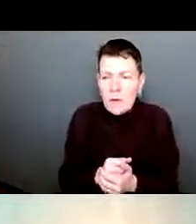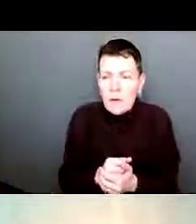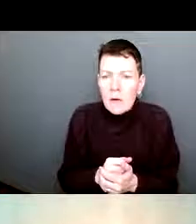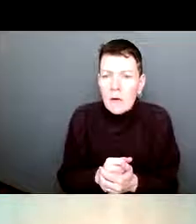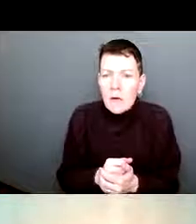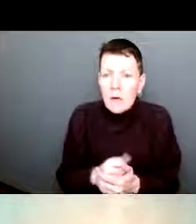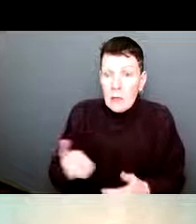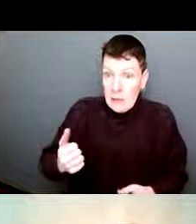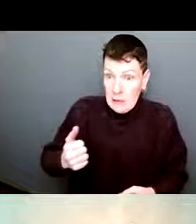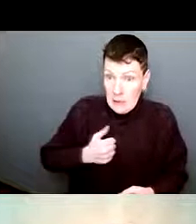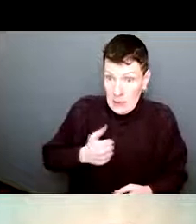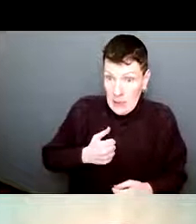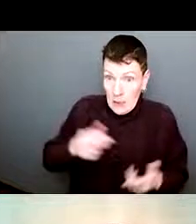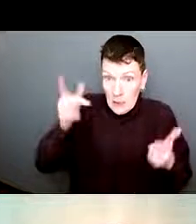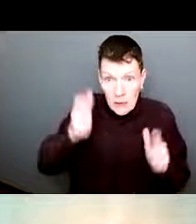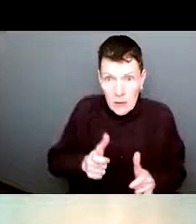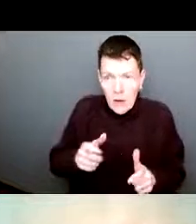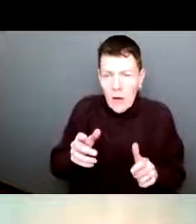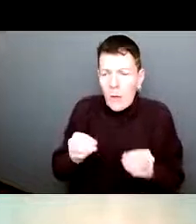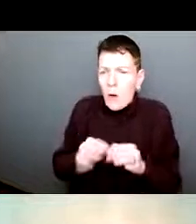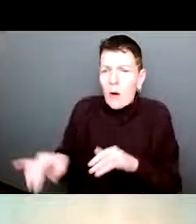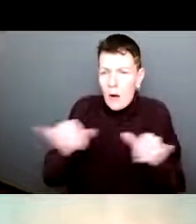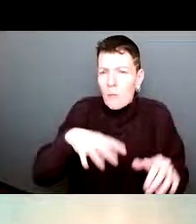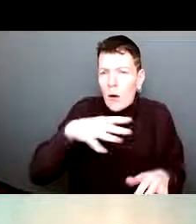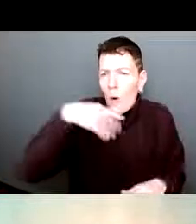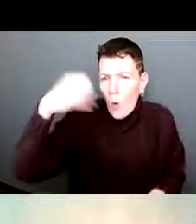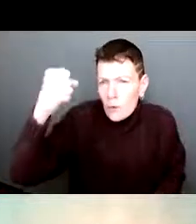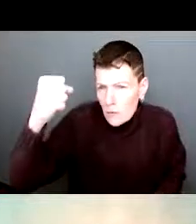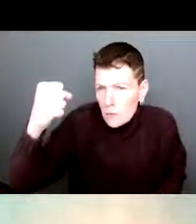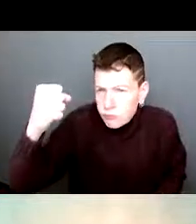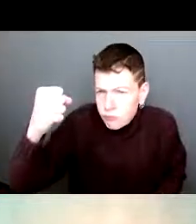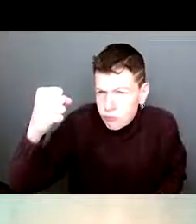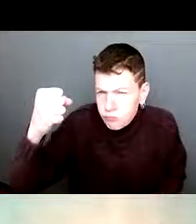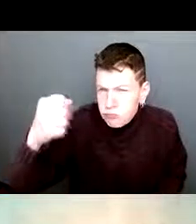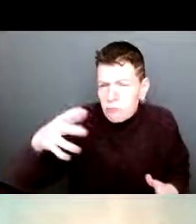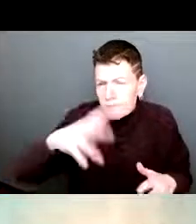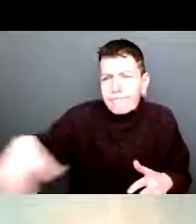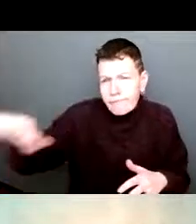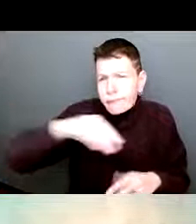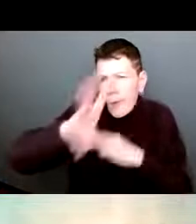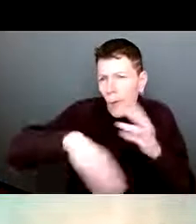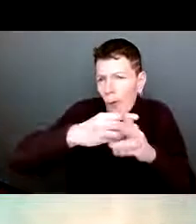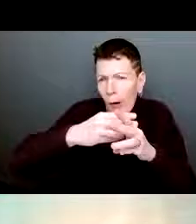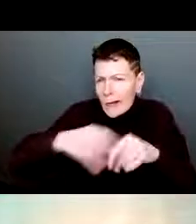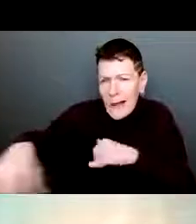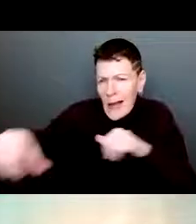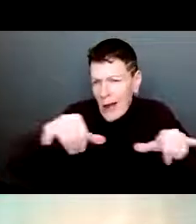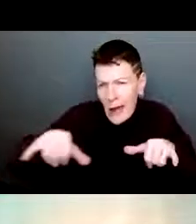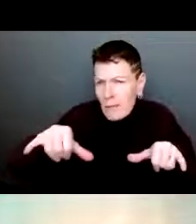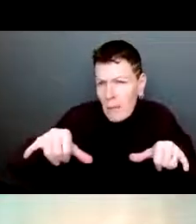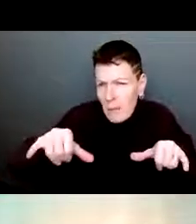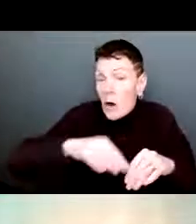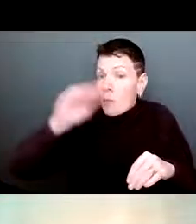In Canada, hearing loss is more common at older ages, and much can be said for that across the world. While a percentage